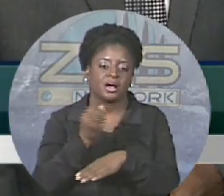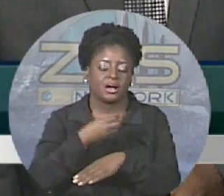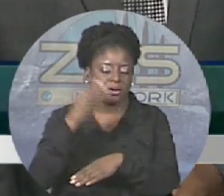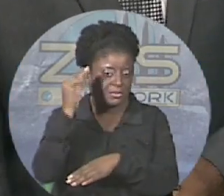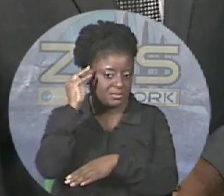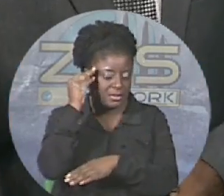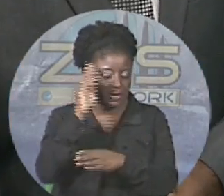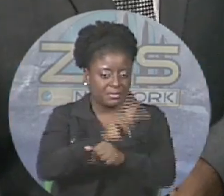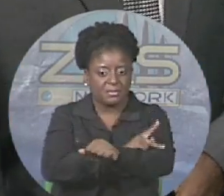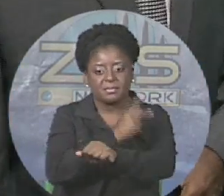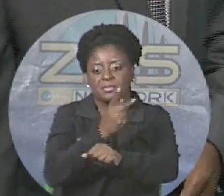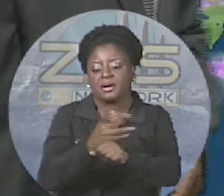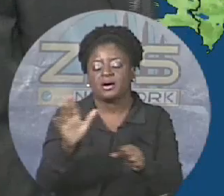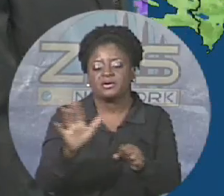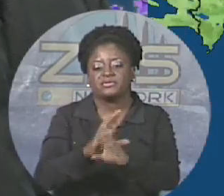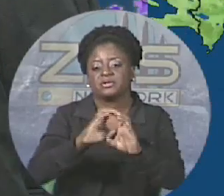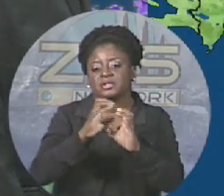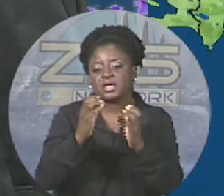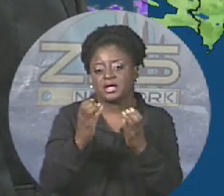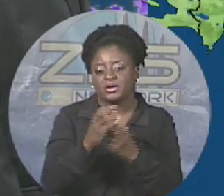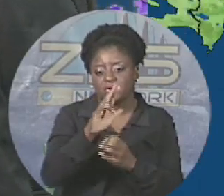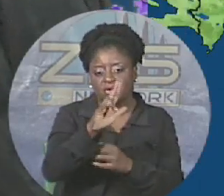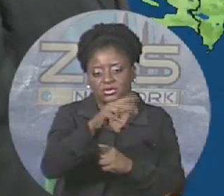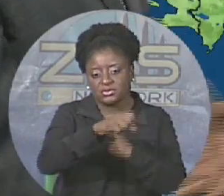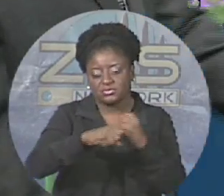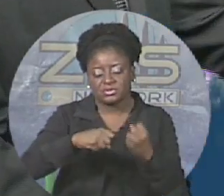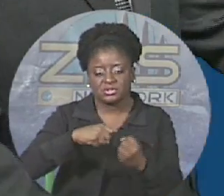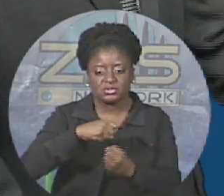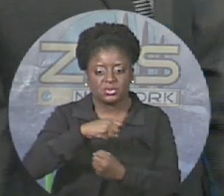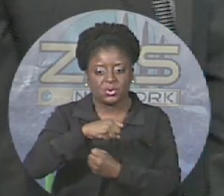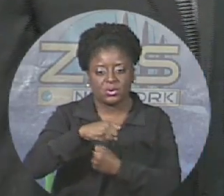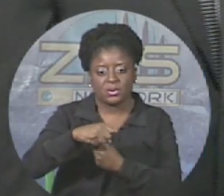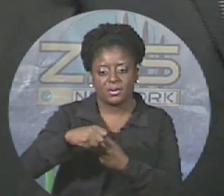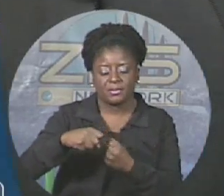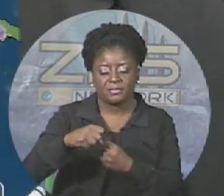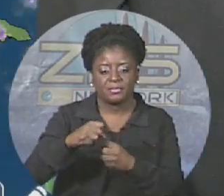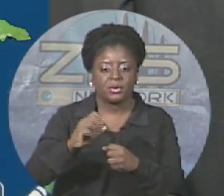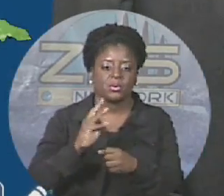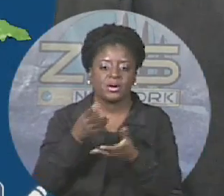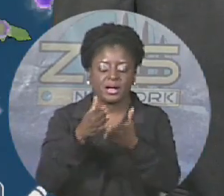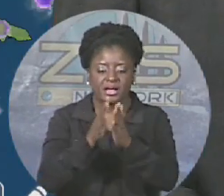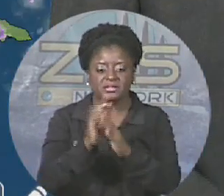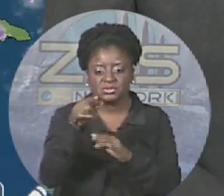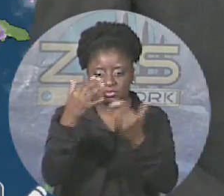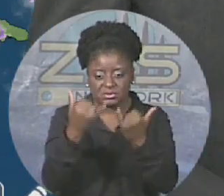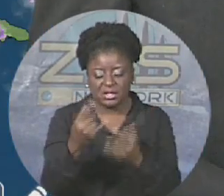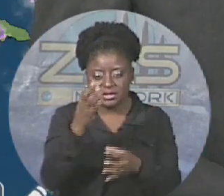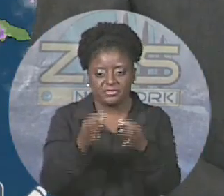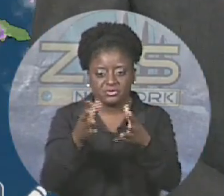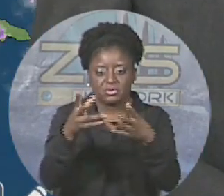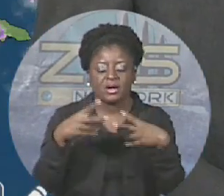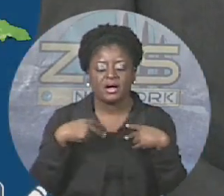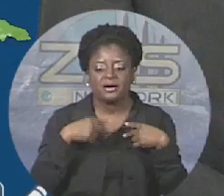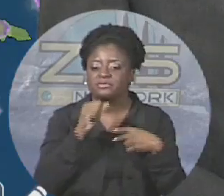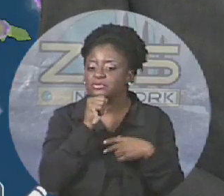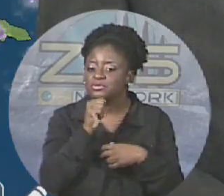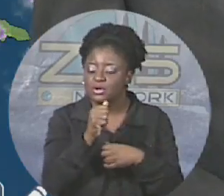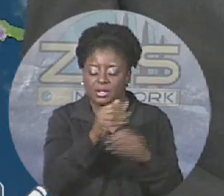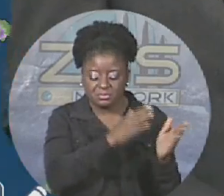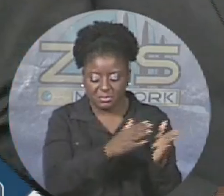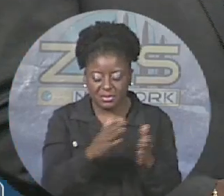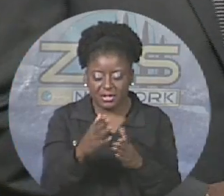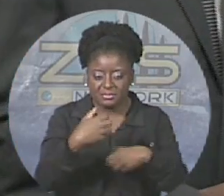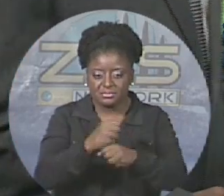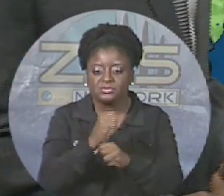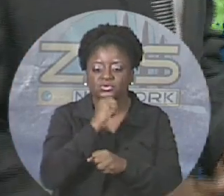a powerful Category 3 storm, as you mentioned there, LaDawn. But we are asking you now, if you haven't prepared, ensure